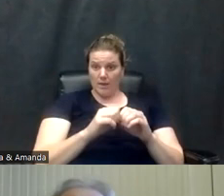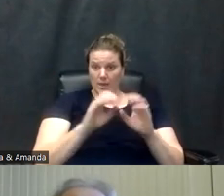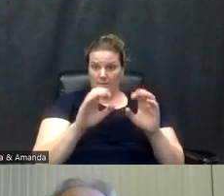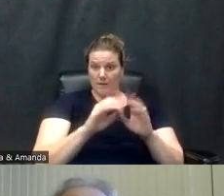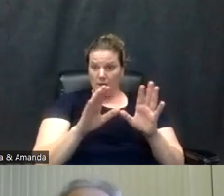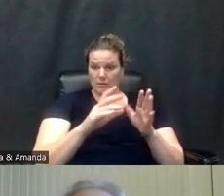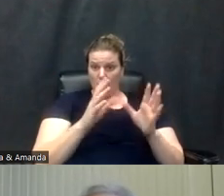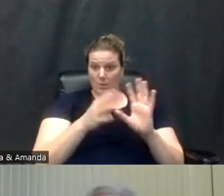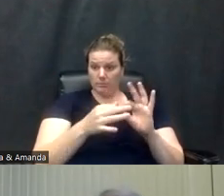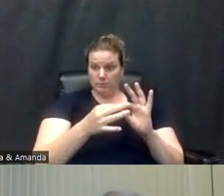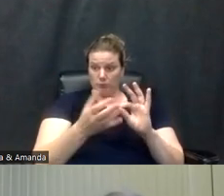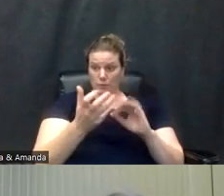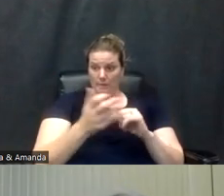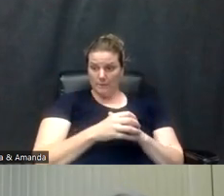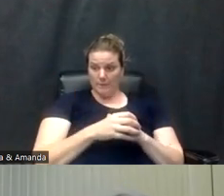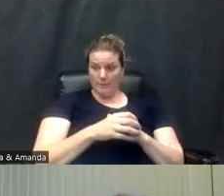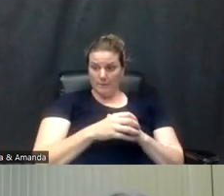questions or comments?